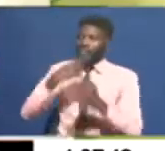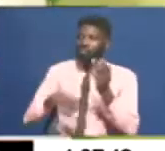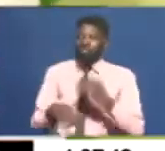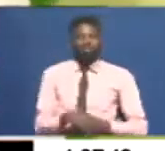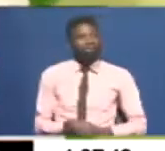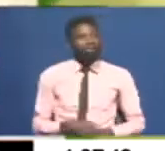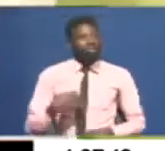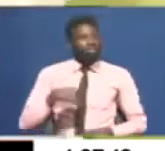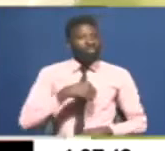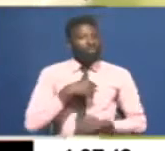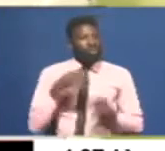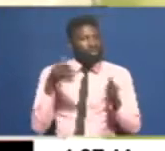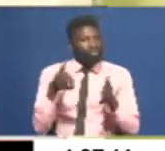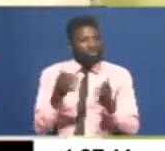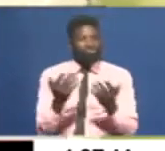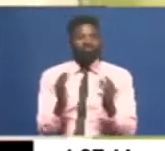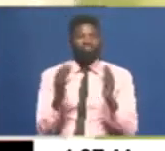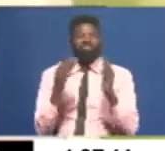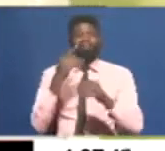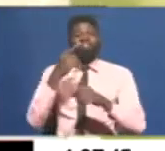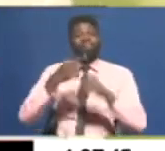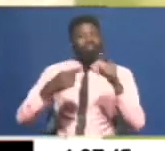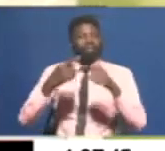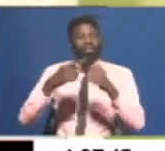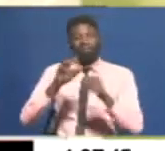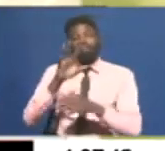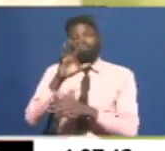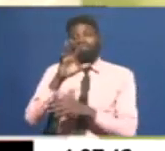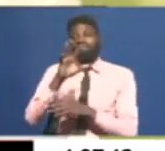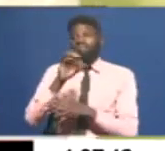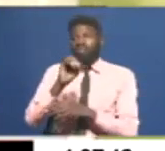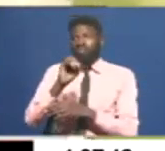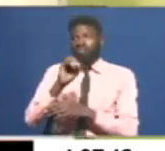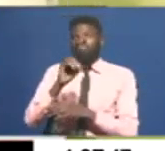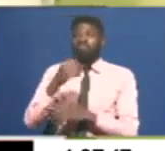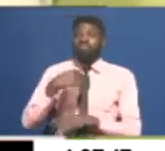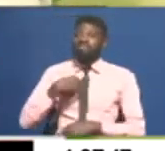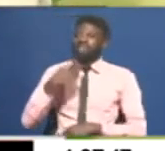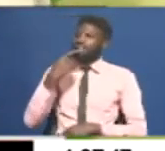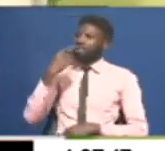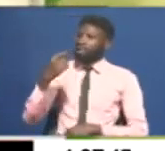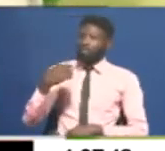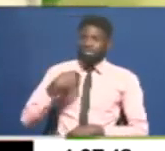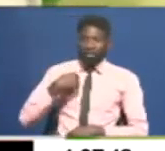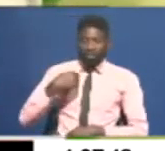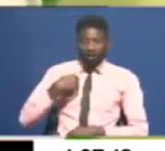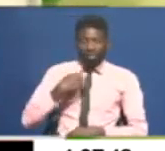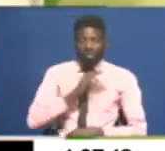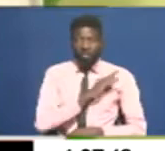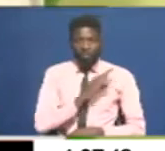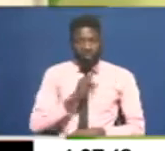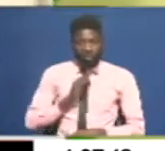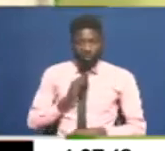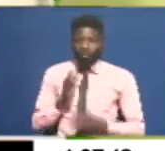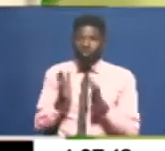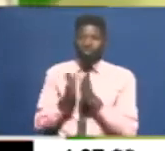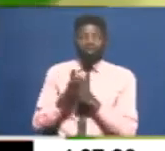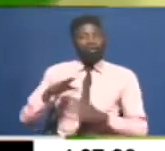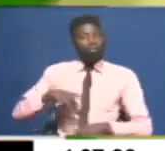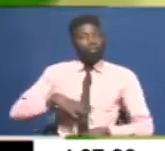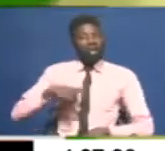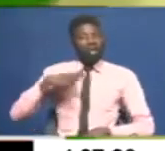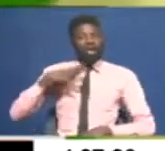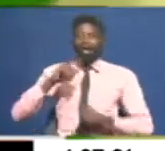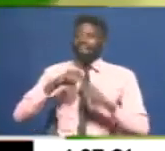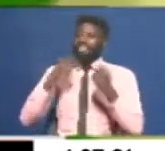say I am, and we are, as a board, a very proud team. Because, and